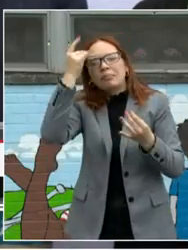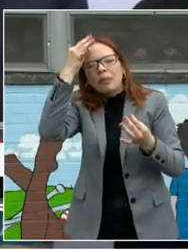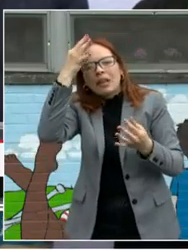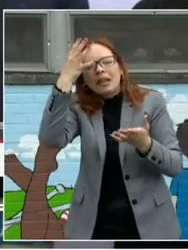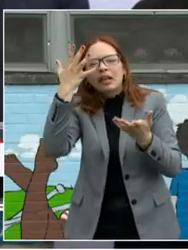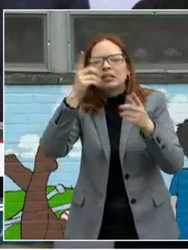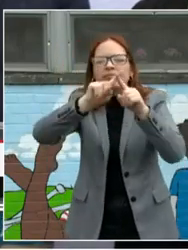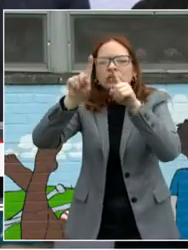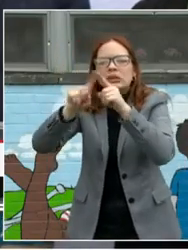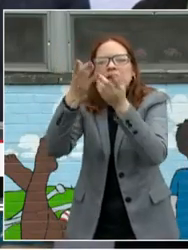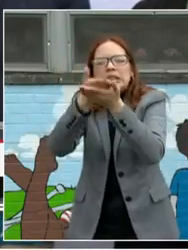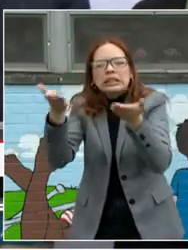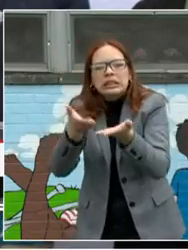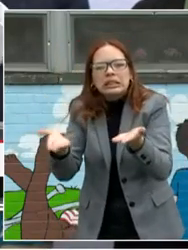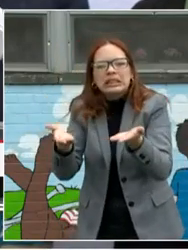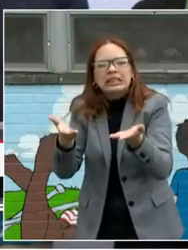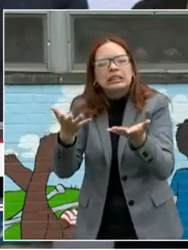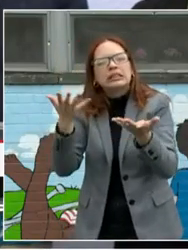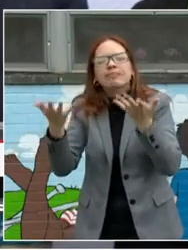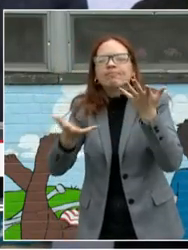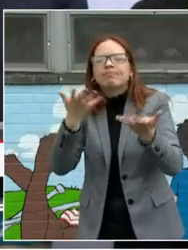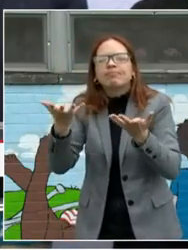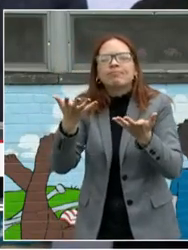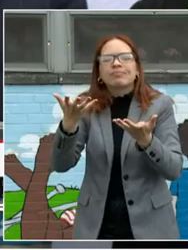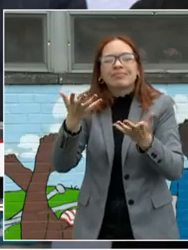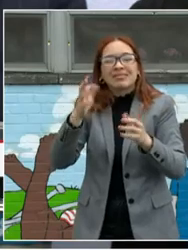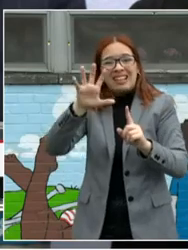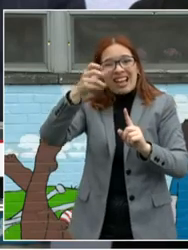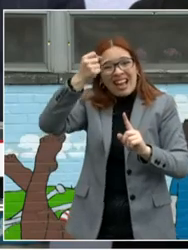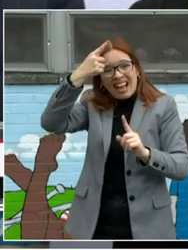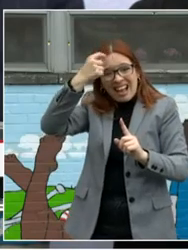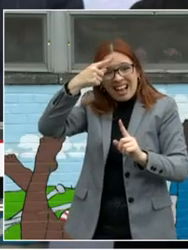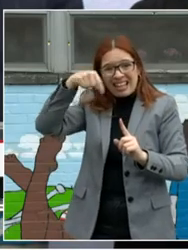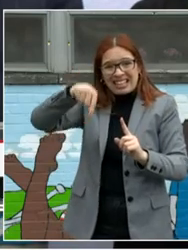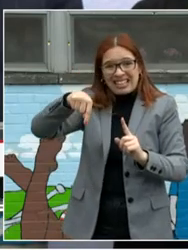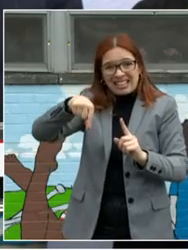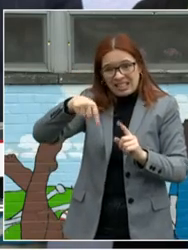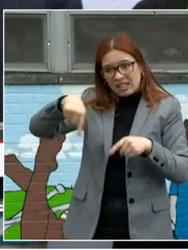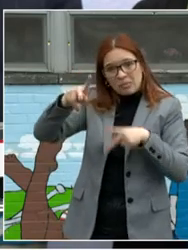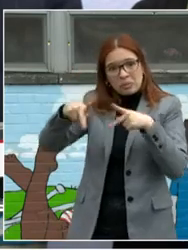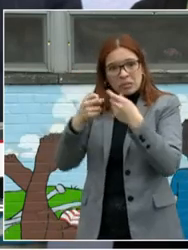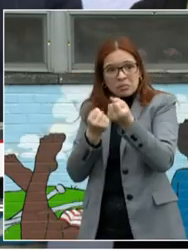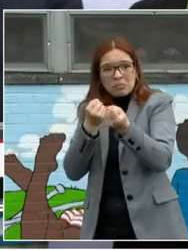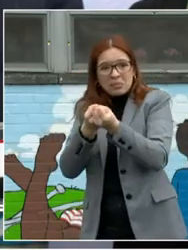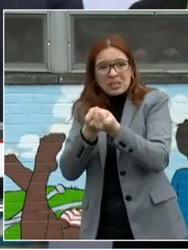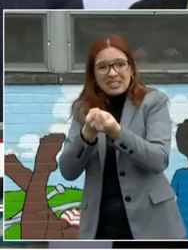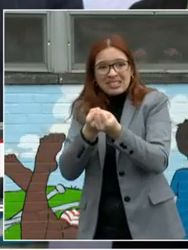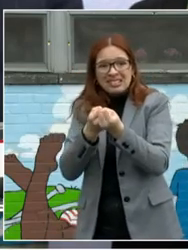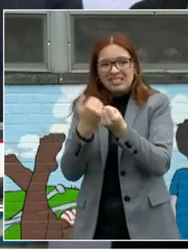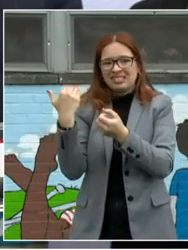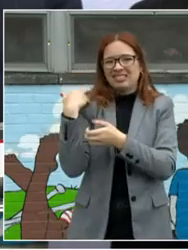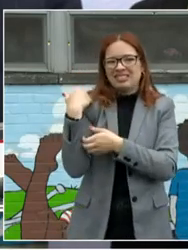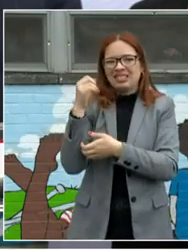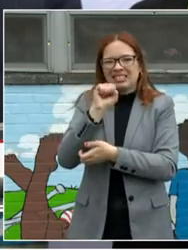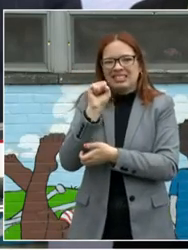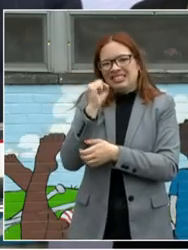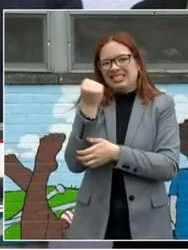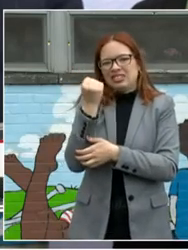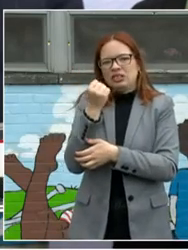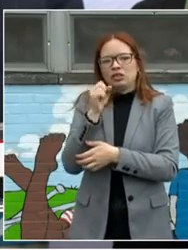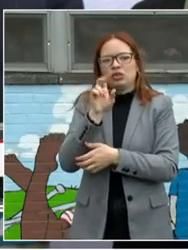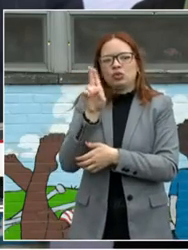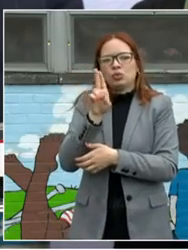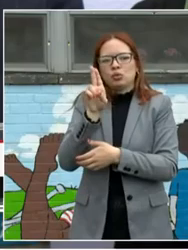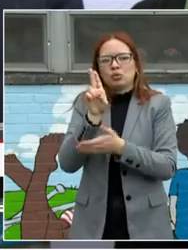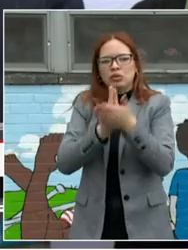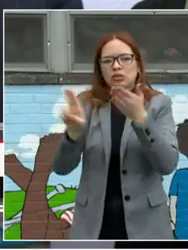received support in going this route. This past Saturday at UDC, we awarded the first cohort of